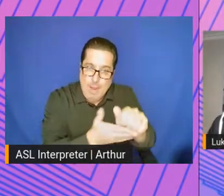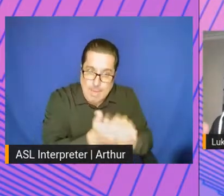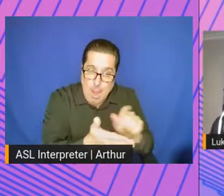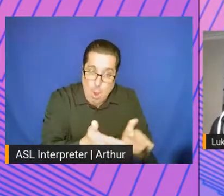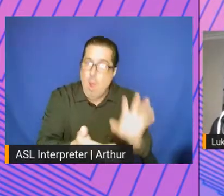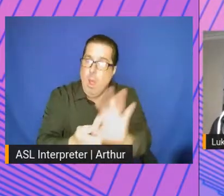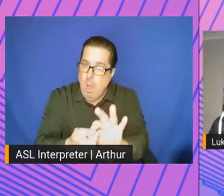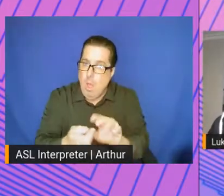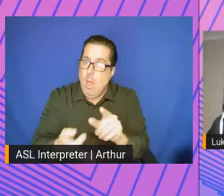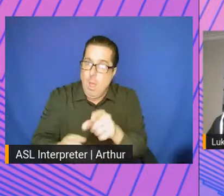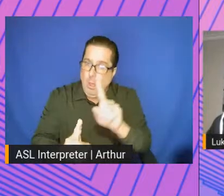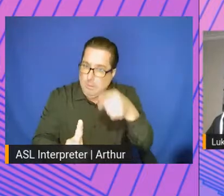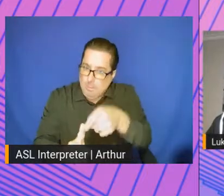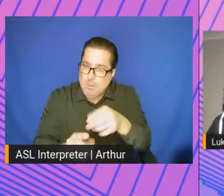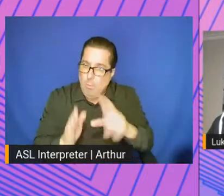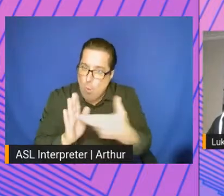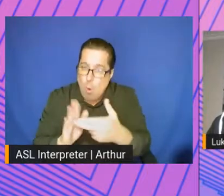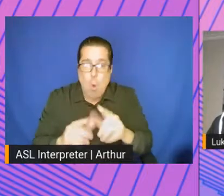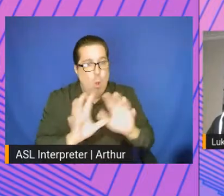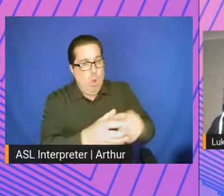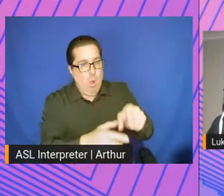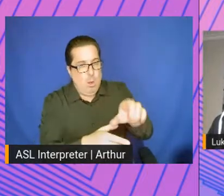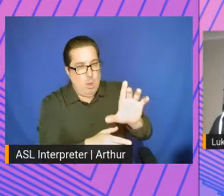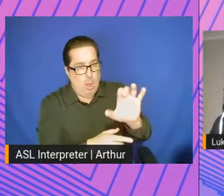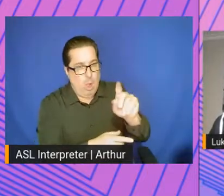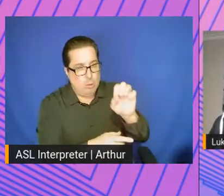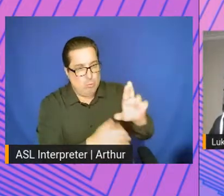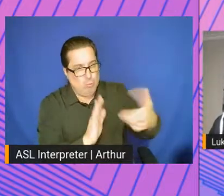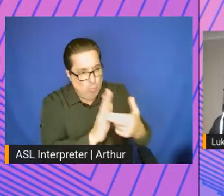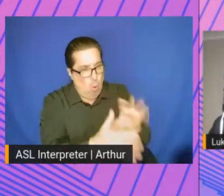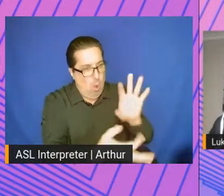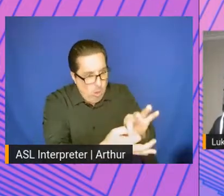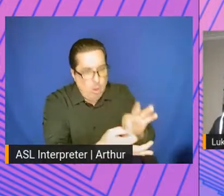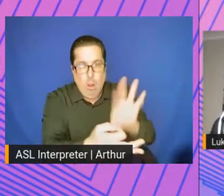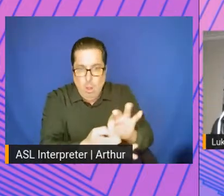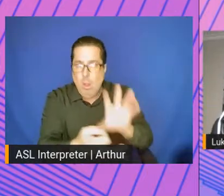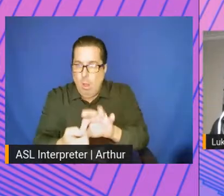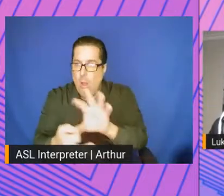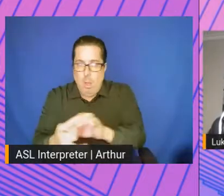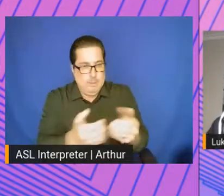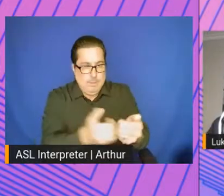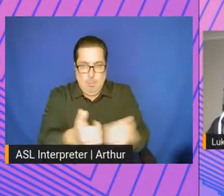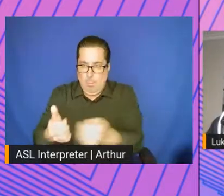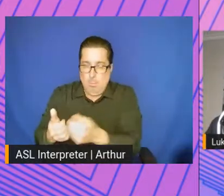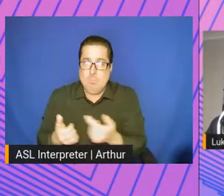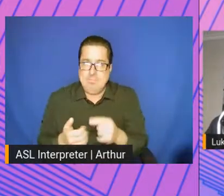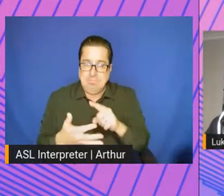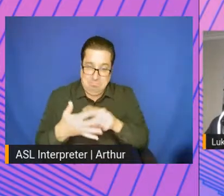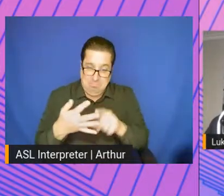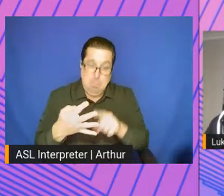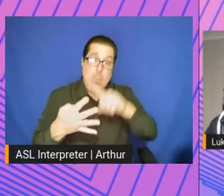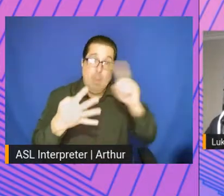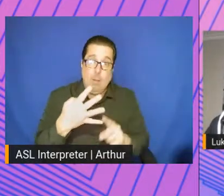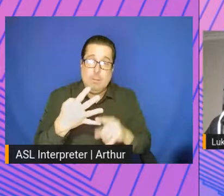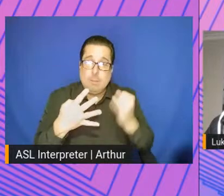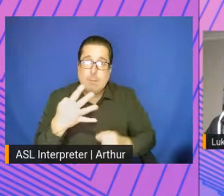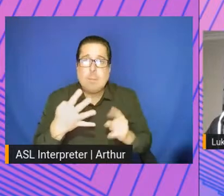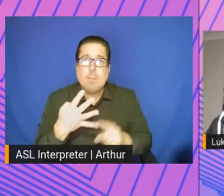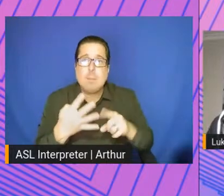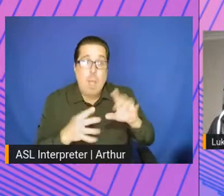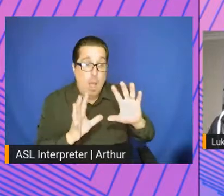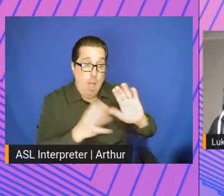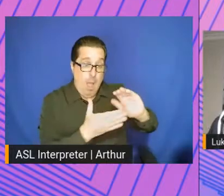specific role or a cluster role. And then just lastly, from a container workloads side of things, would